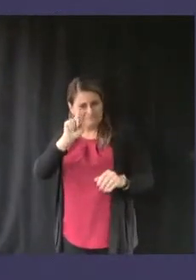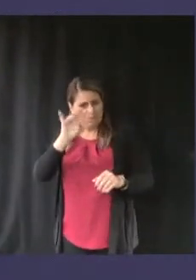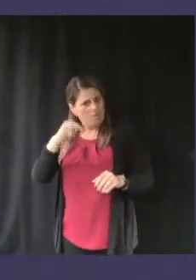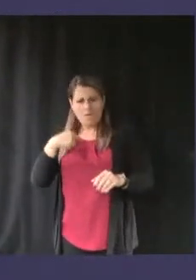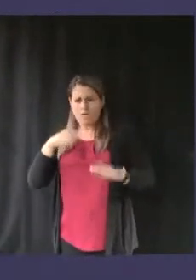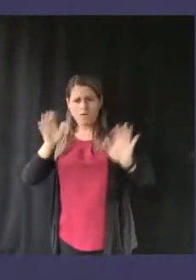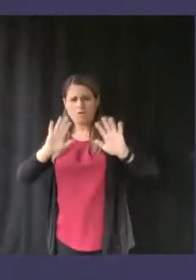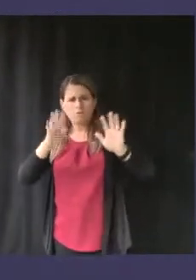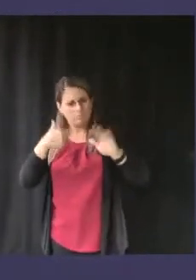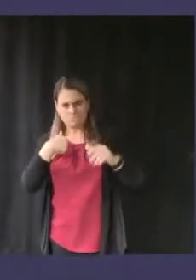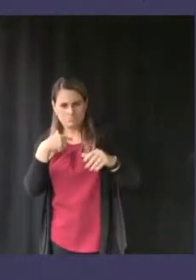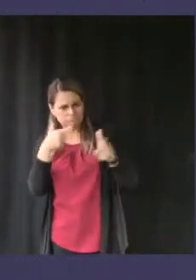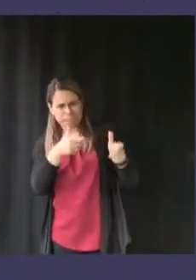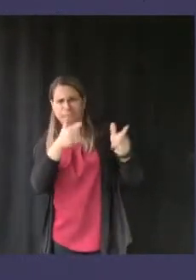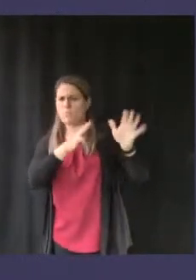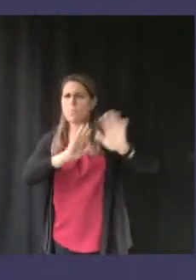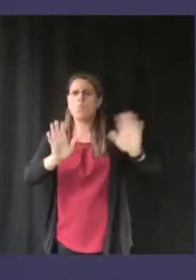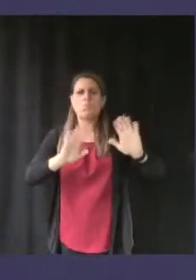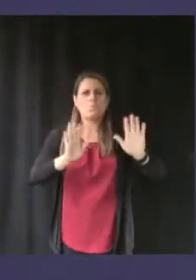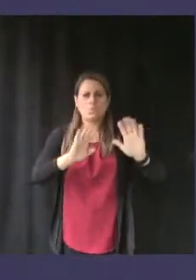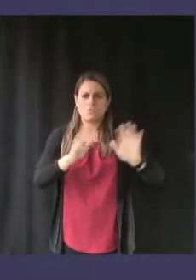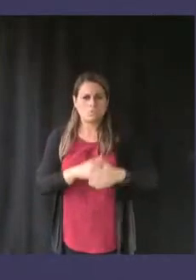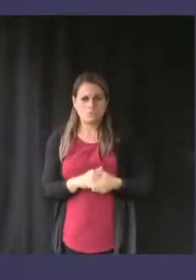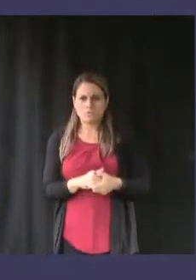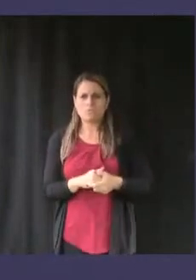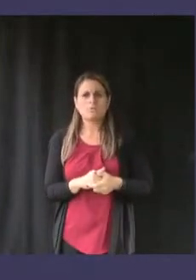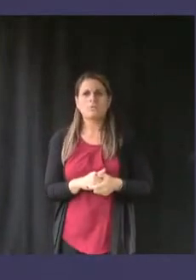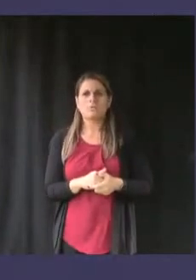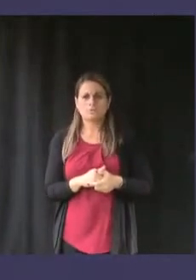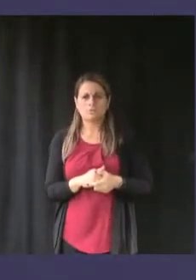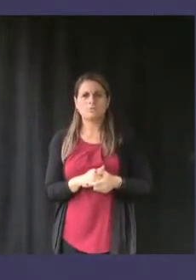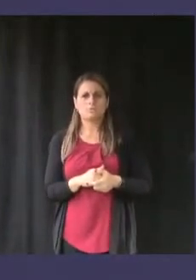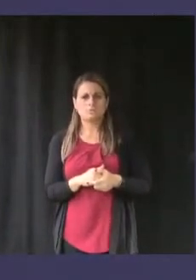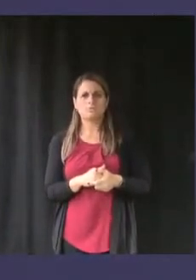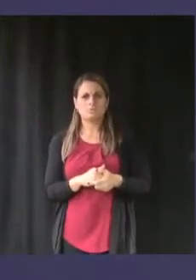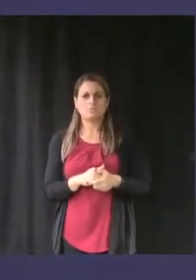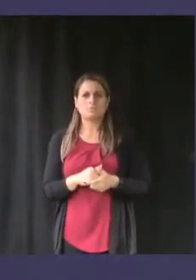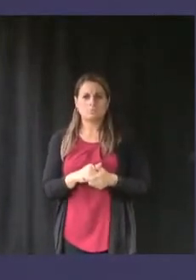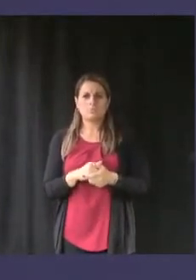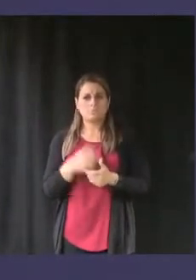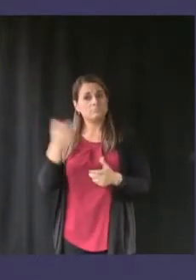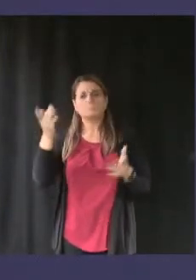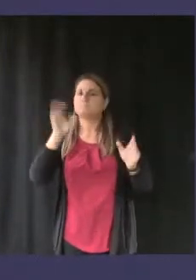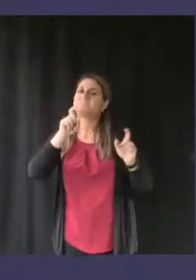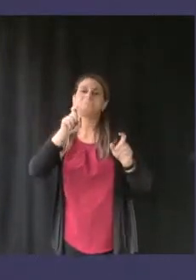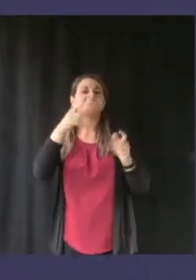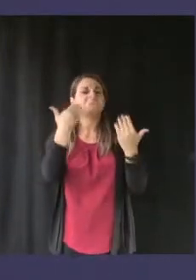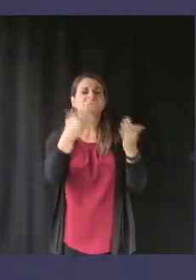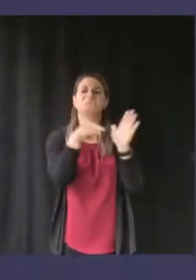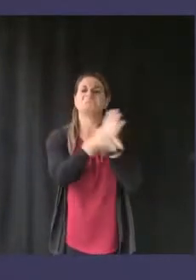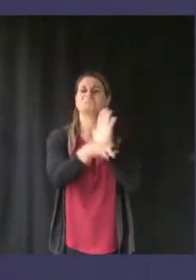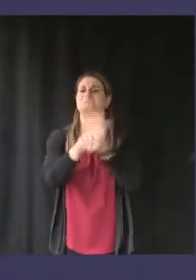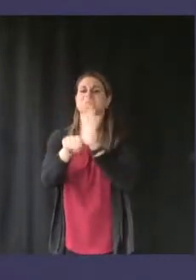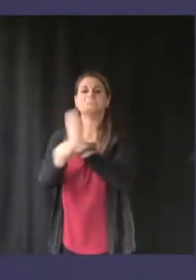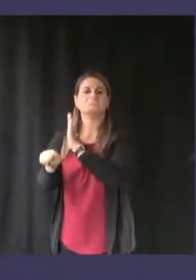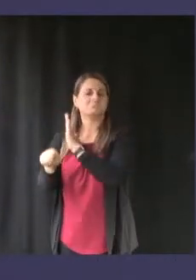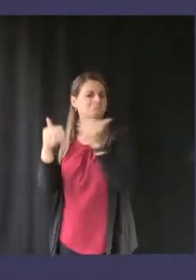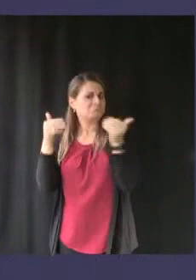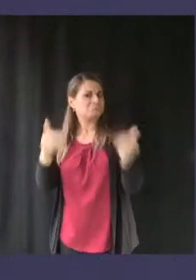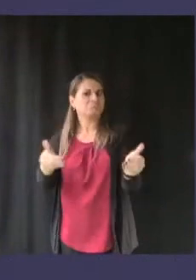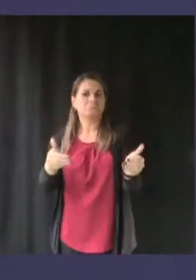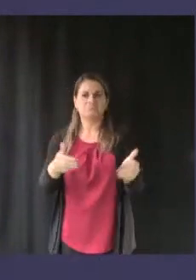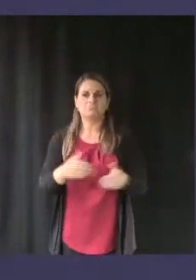Even Winston Churchill said maybe they should just be executed. But the President of the United States and Judge